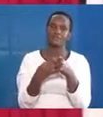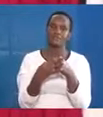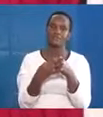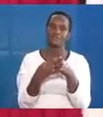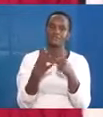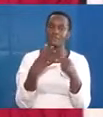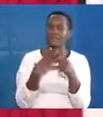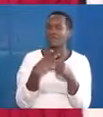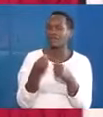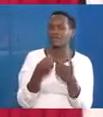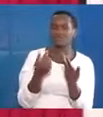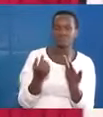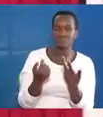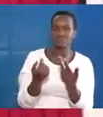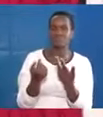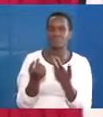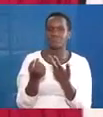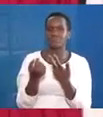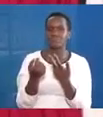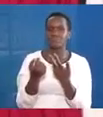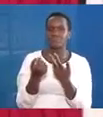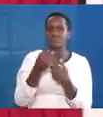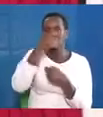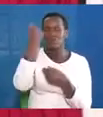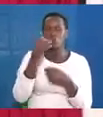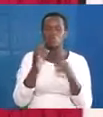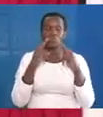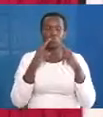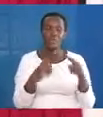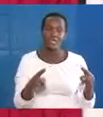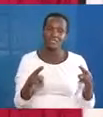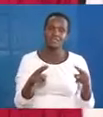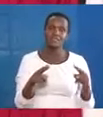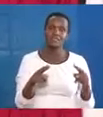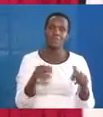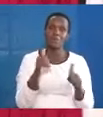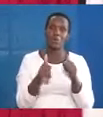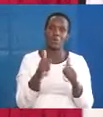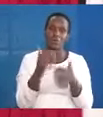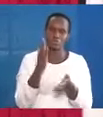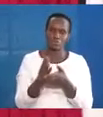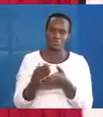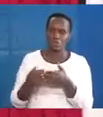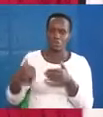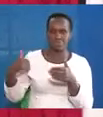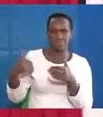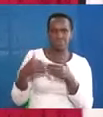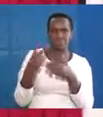And because of the peace that has prevailed in this